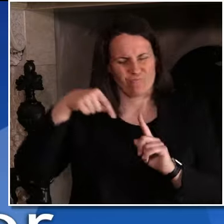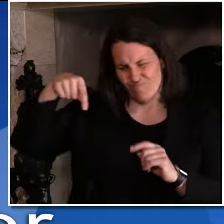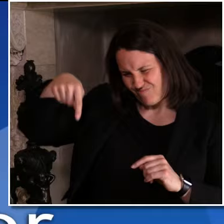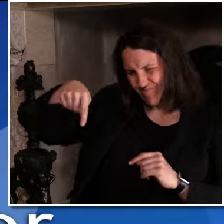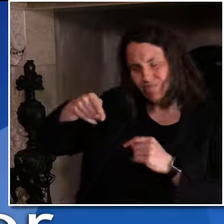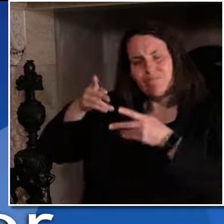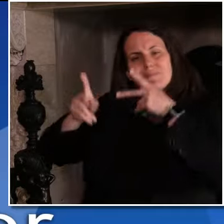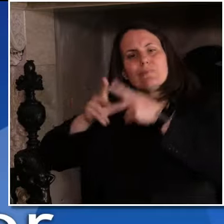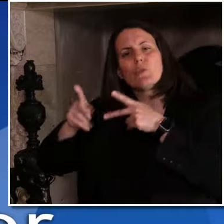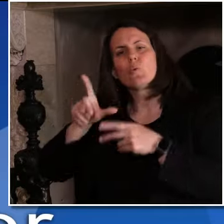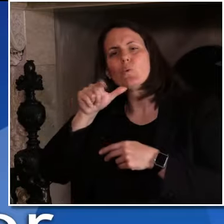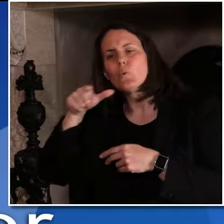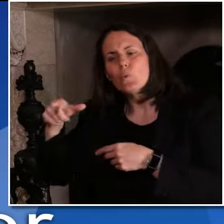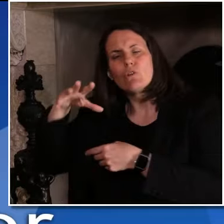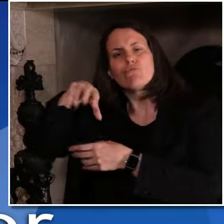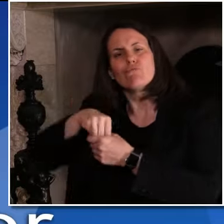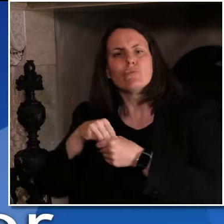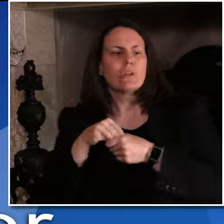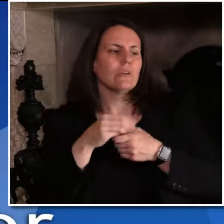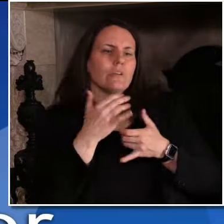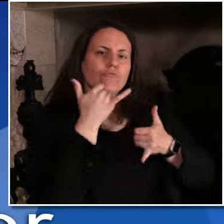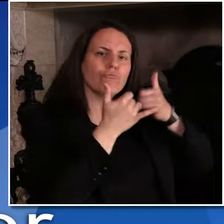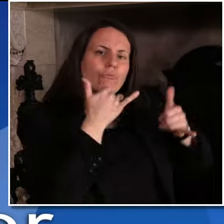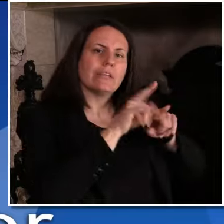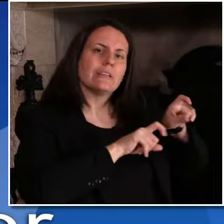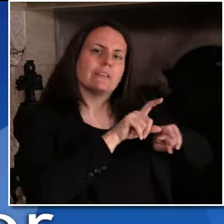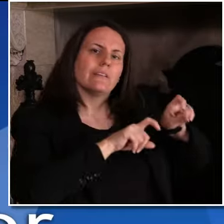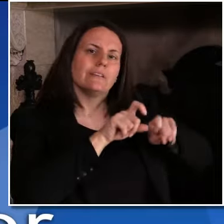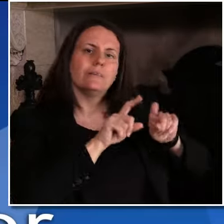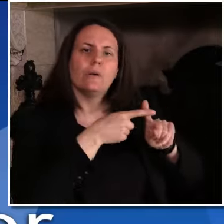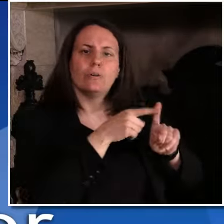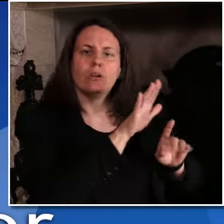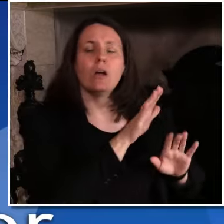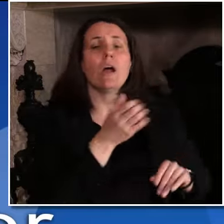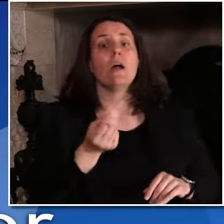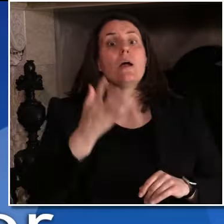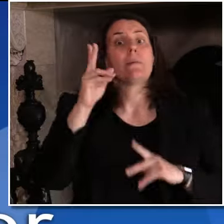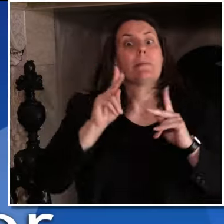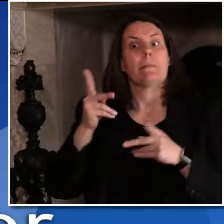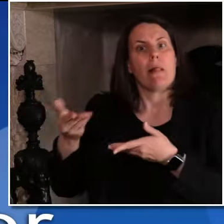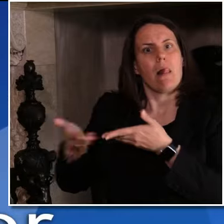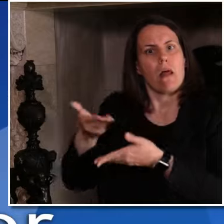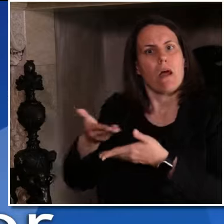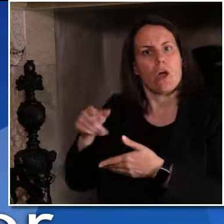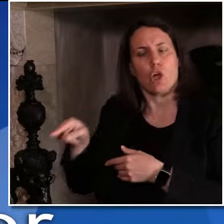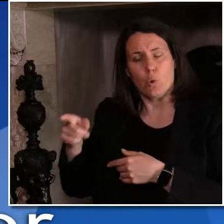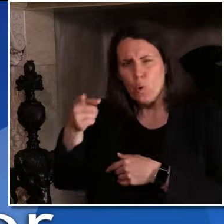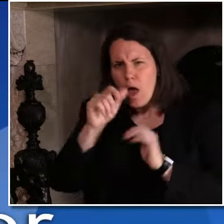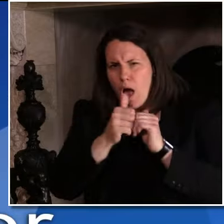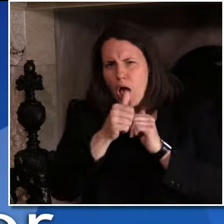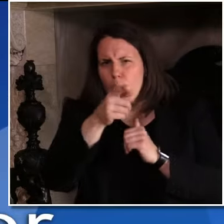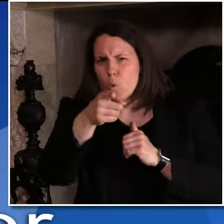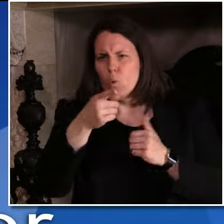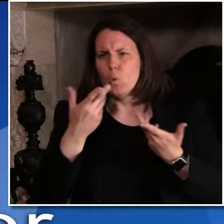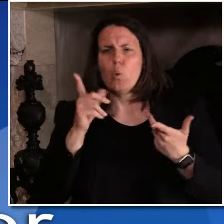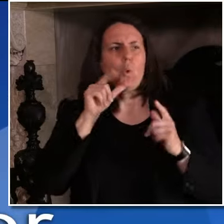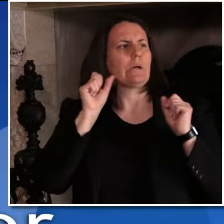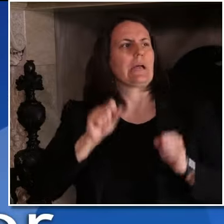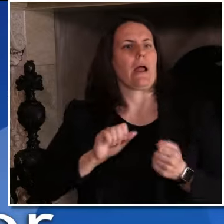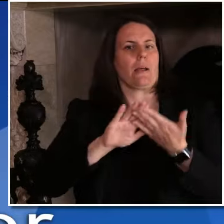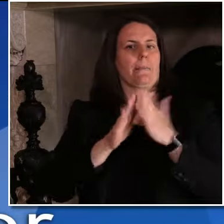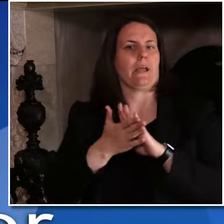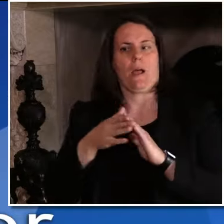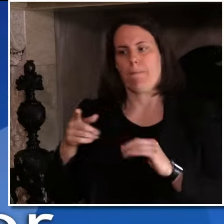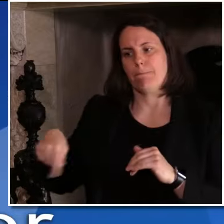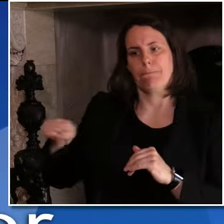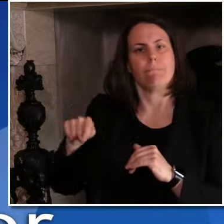been hired. Are they working for local health departments or the state? And who's qualified to do this kind of work? And is there going to